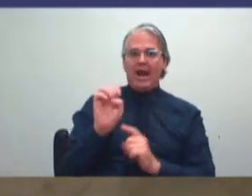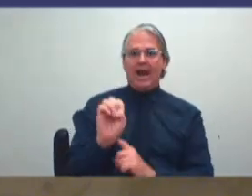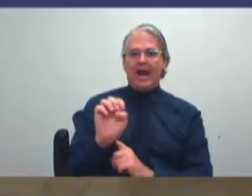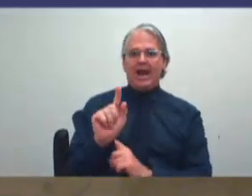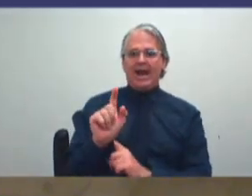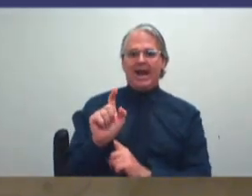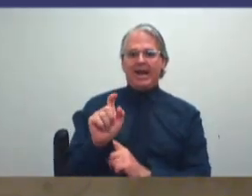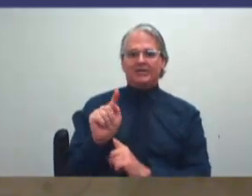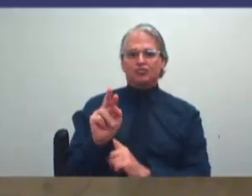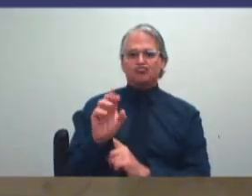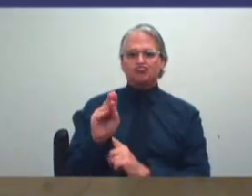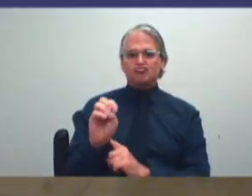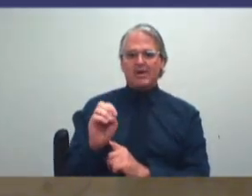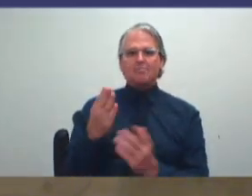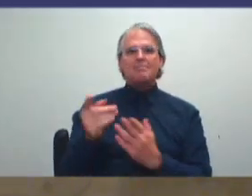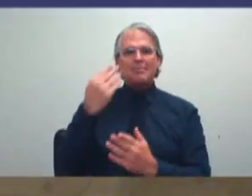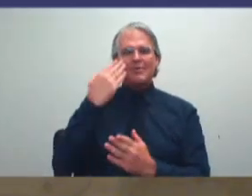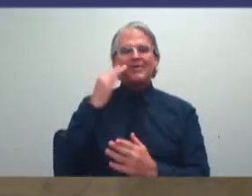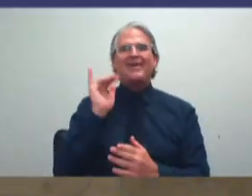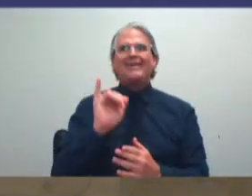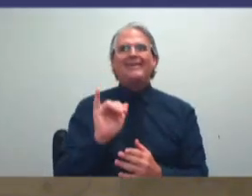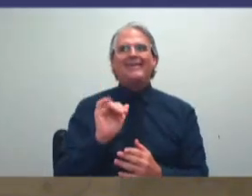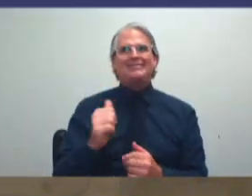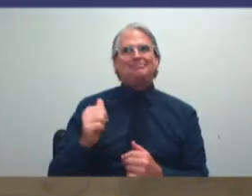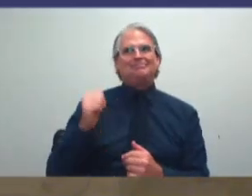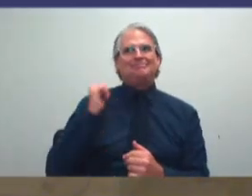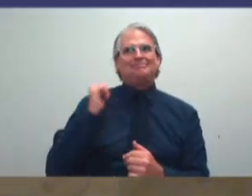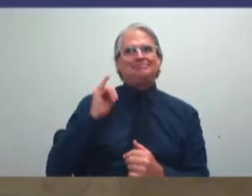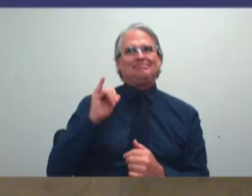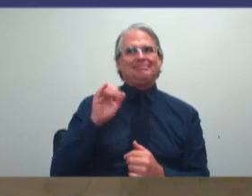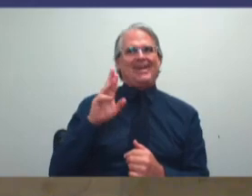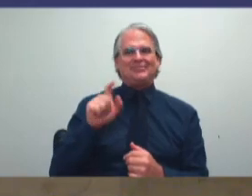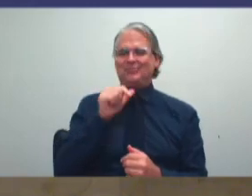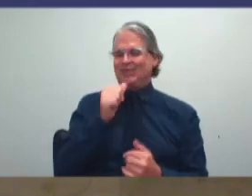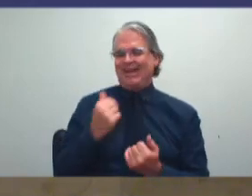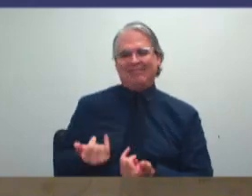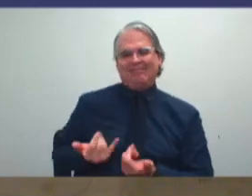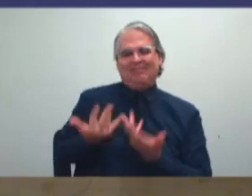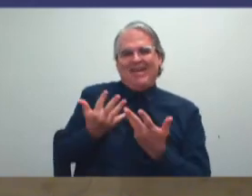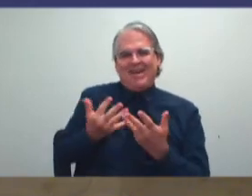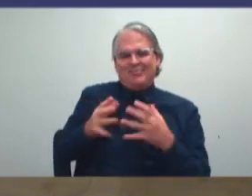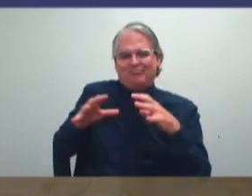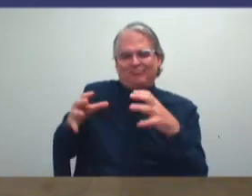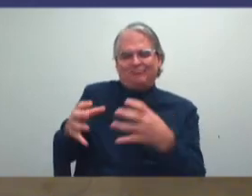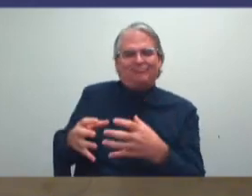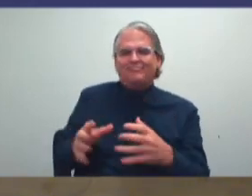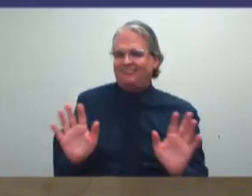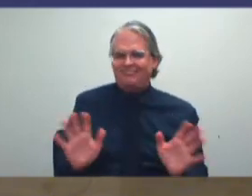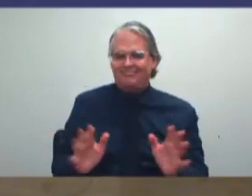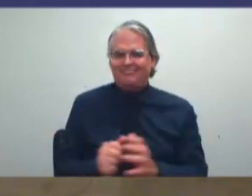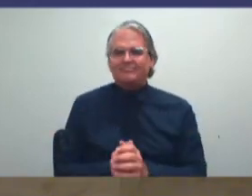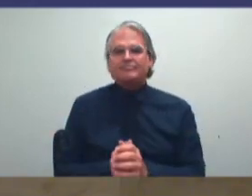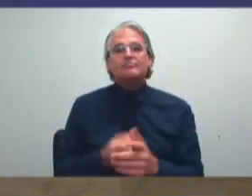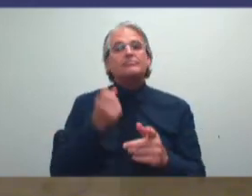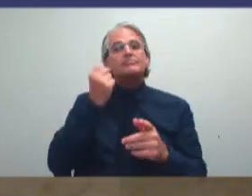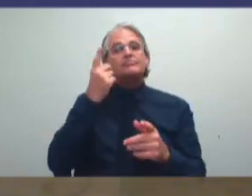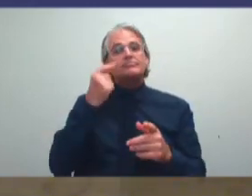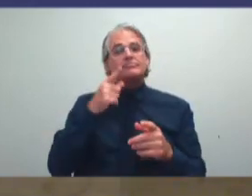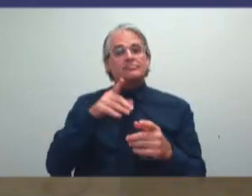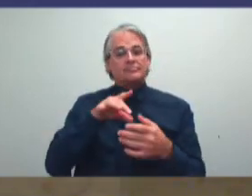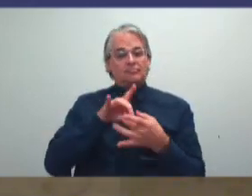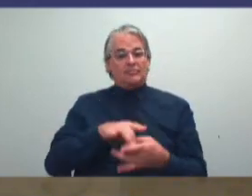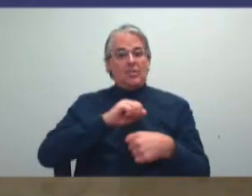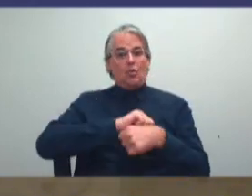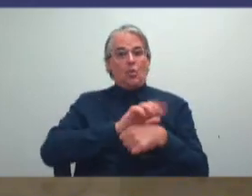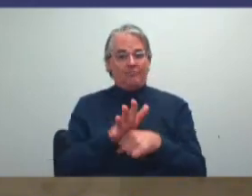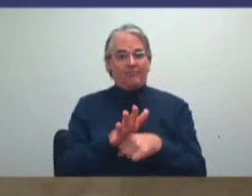pit. We have the same questions and choices regarding COVID-19. Is it safe to go to